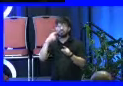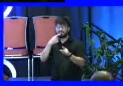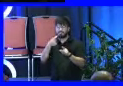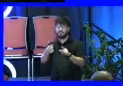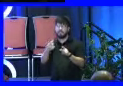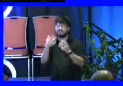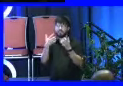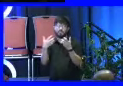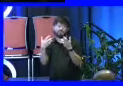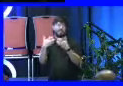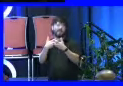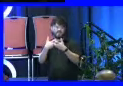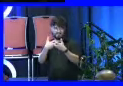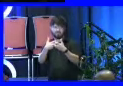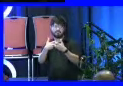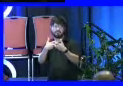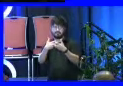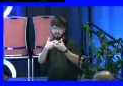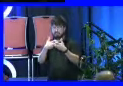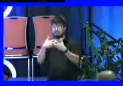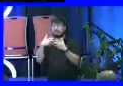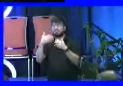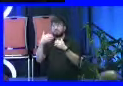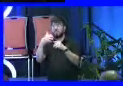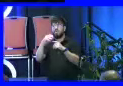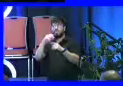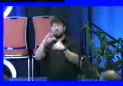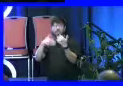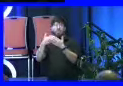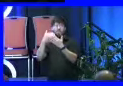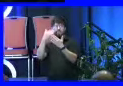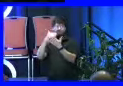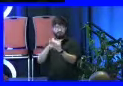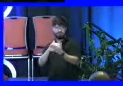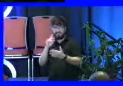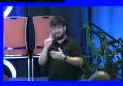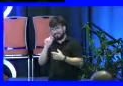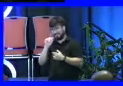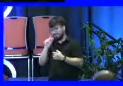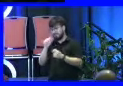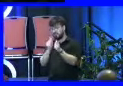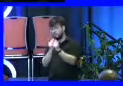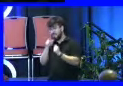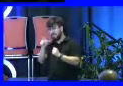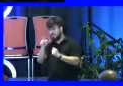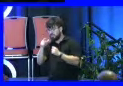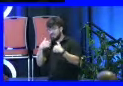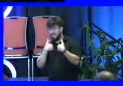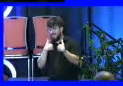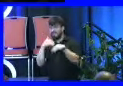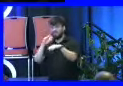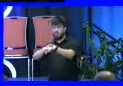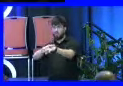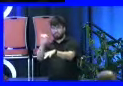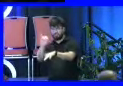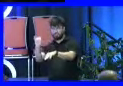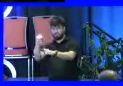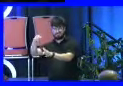to match up the HMIS data with your data that you have on your Medicaid side so you can